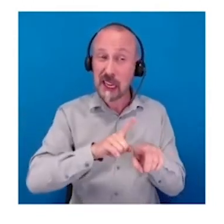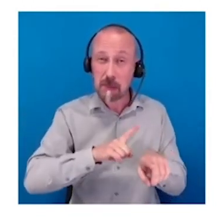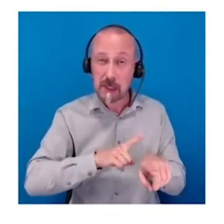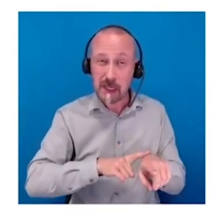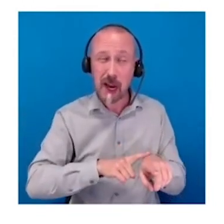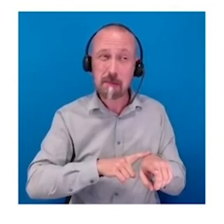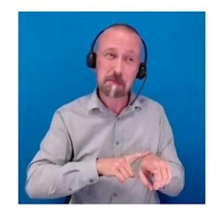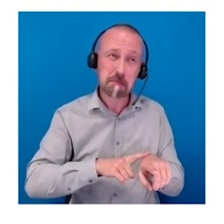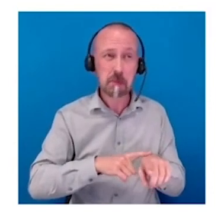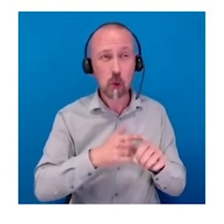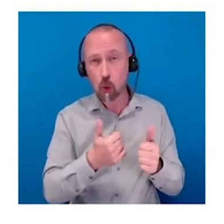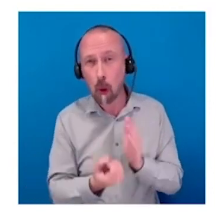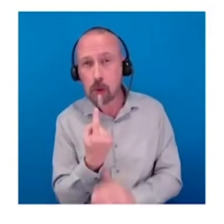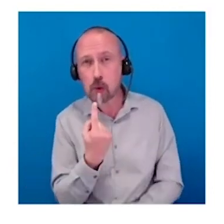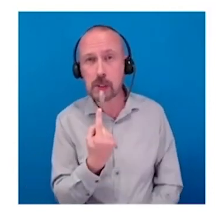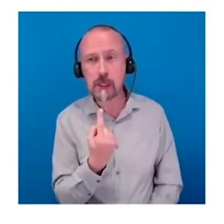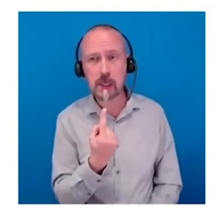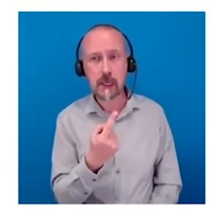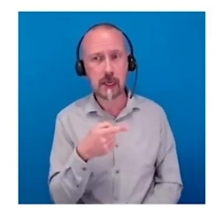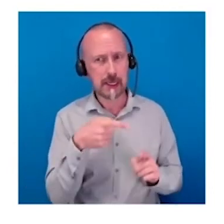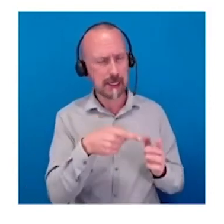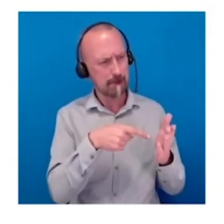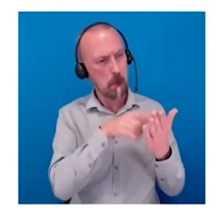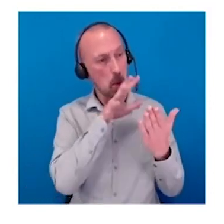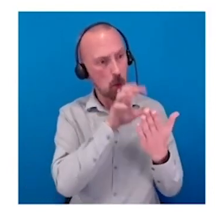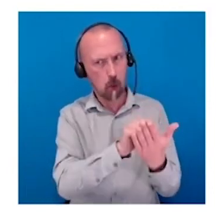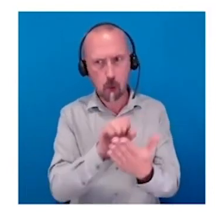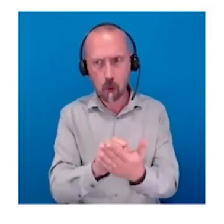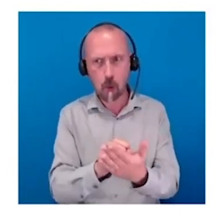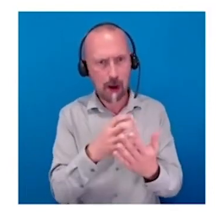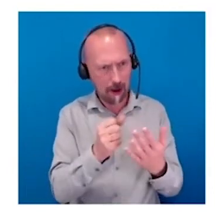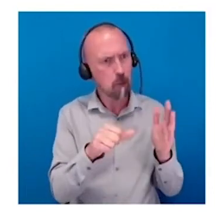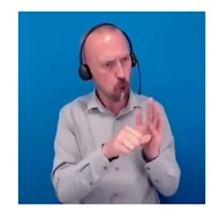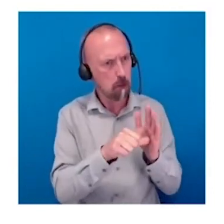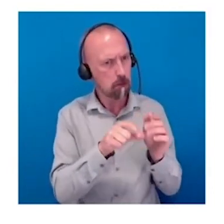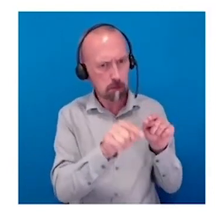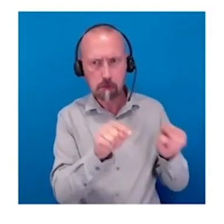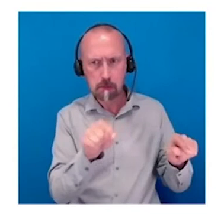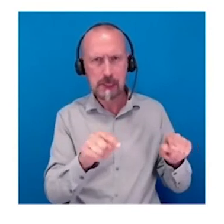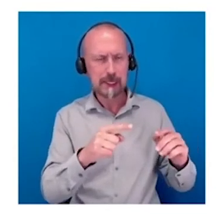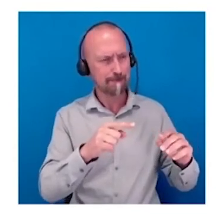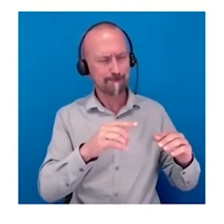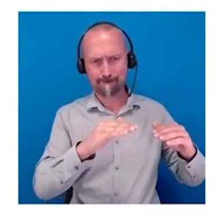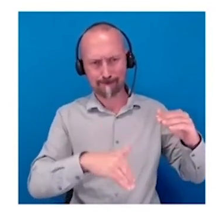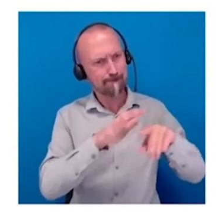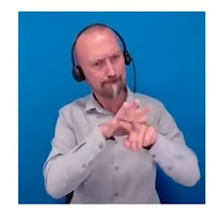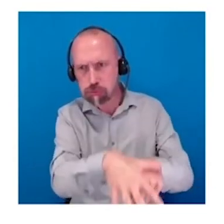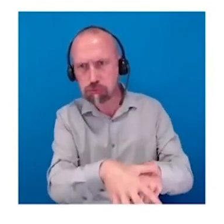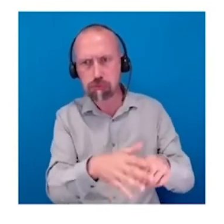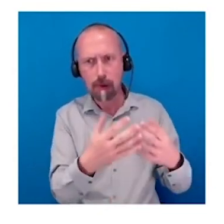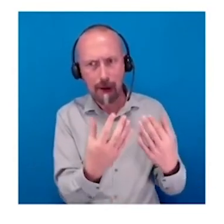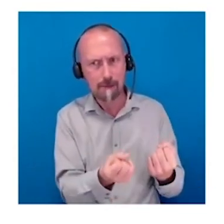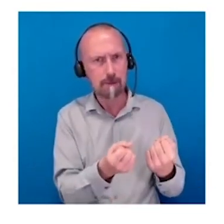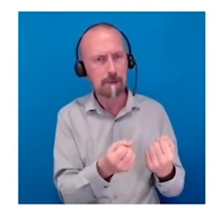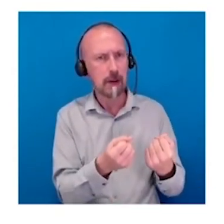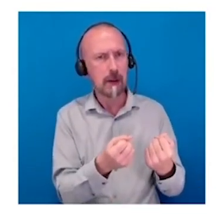it's illustrated some of the existing inequalities in our society. We know that this administration is